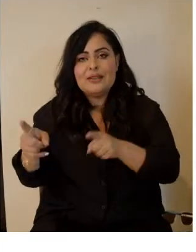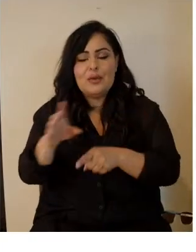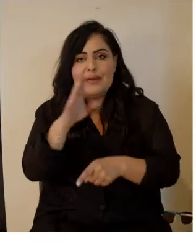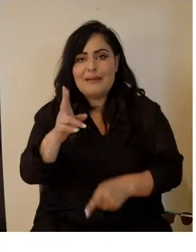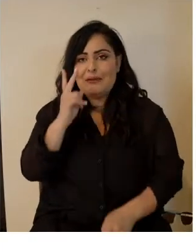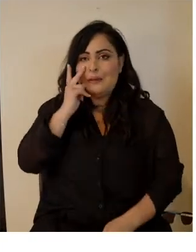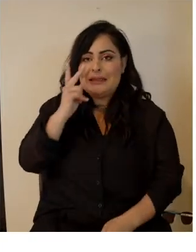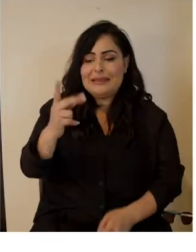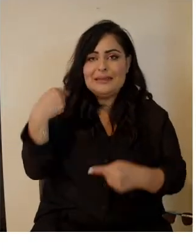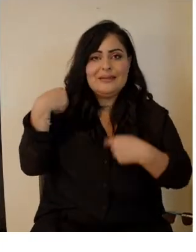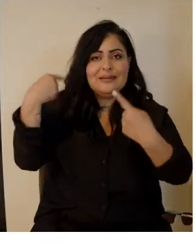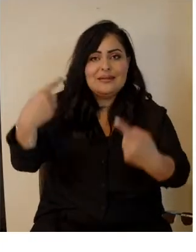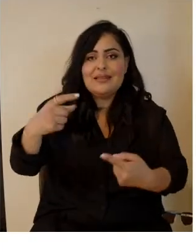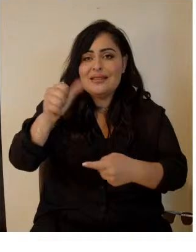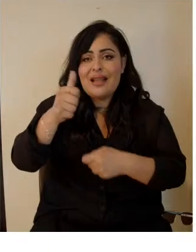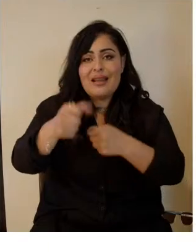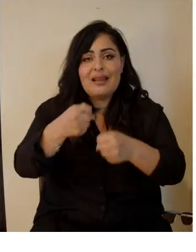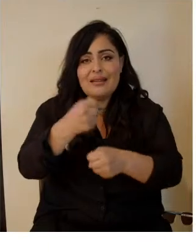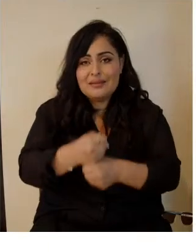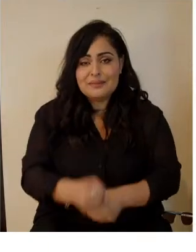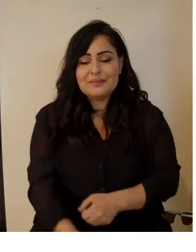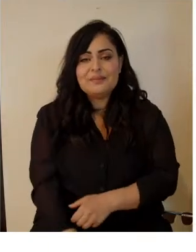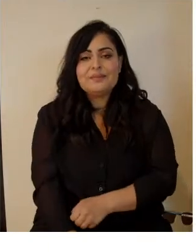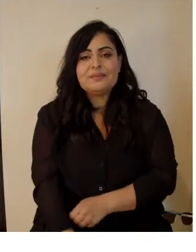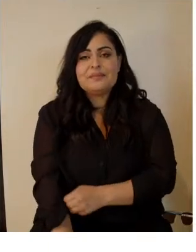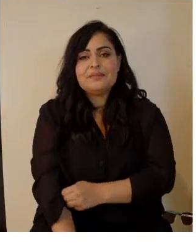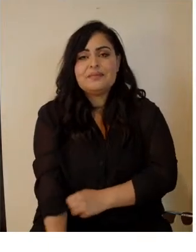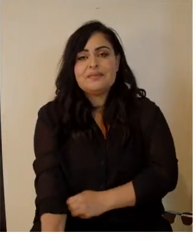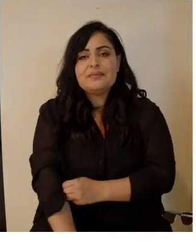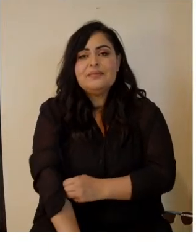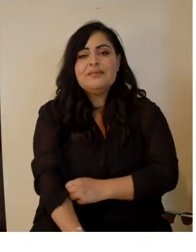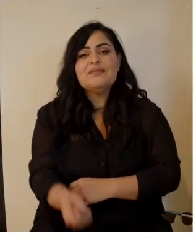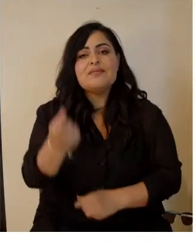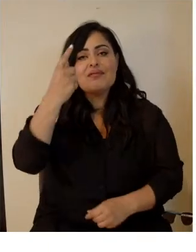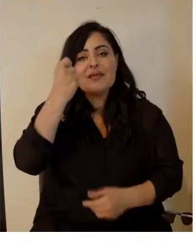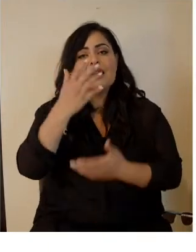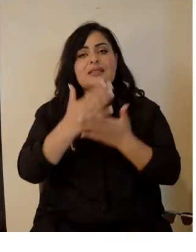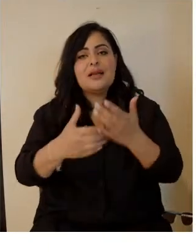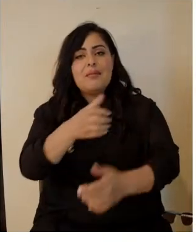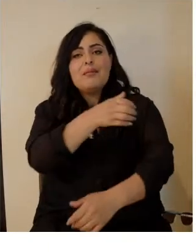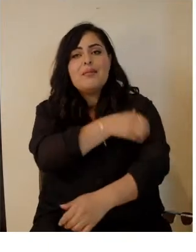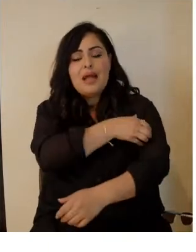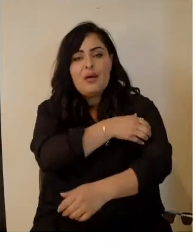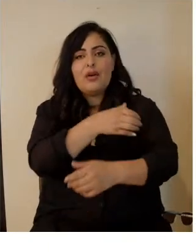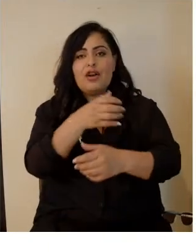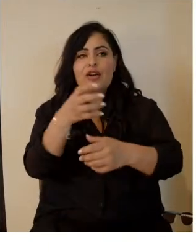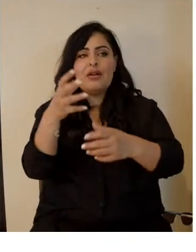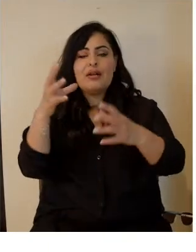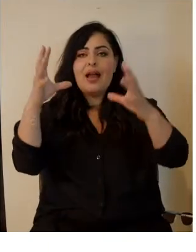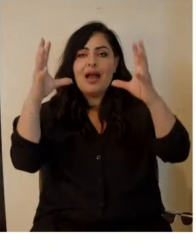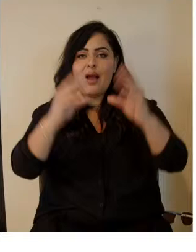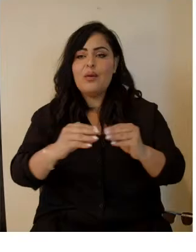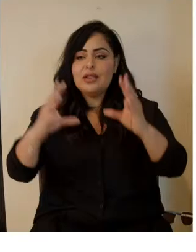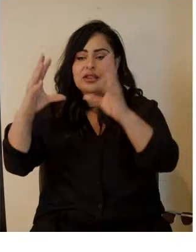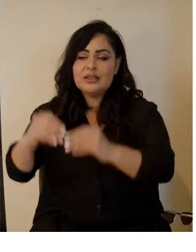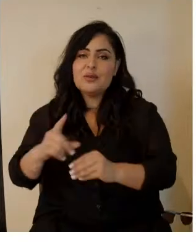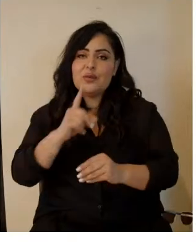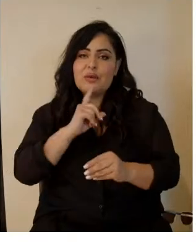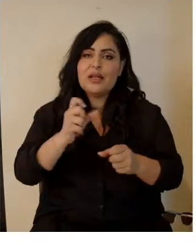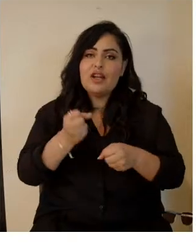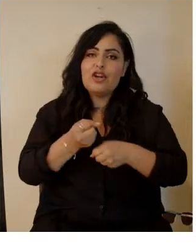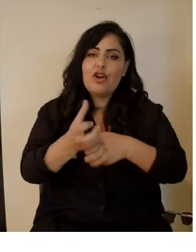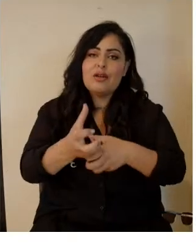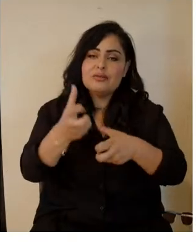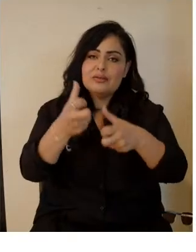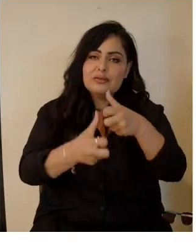least the last decade. I know that extended power outages are a hardship for our customers. I do want